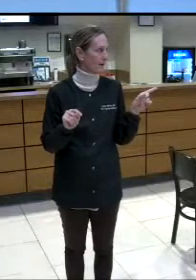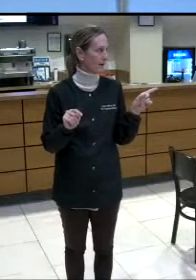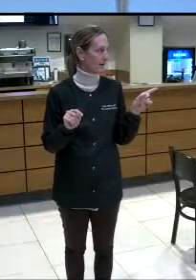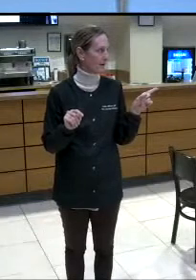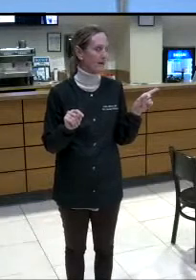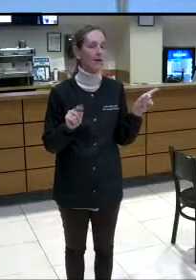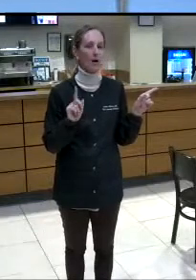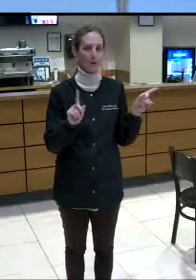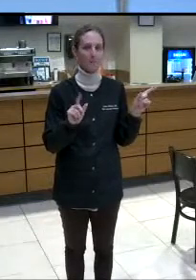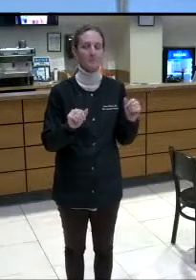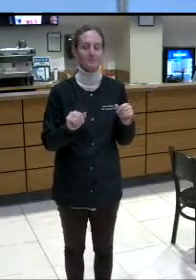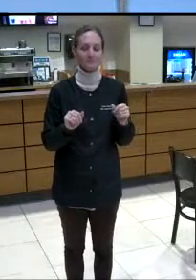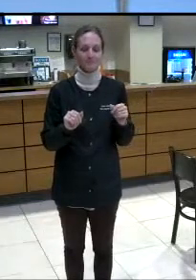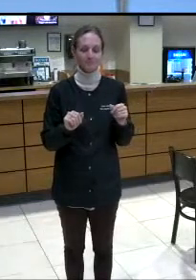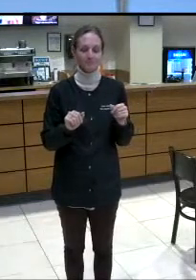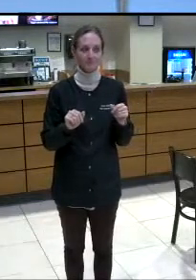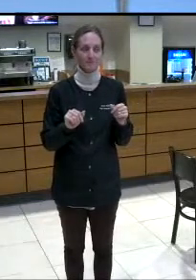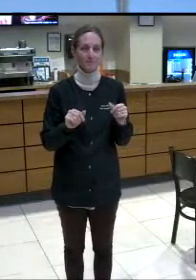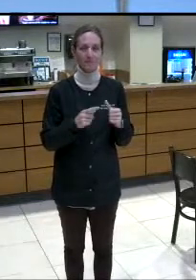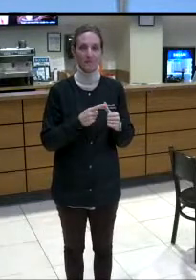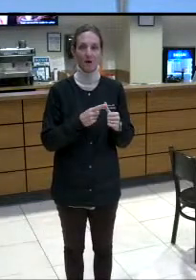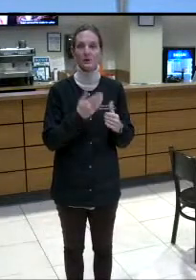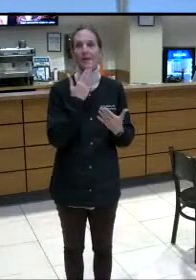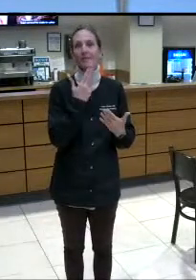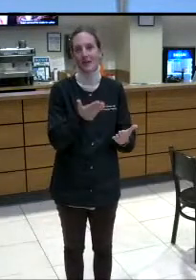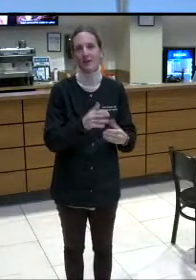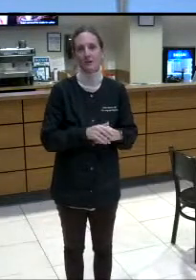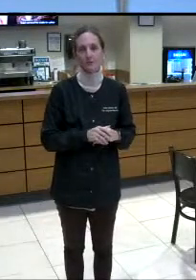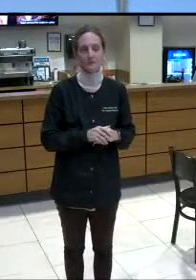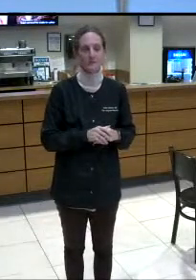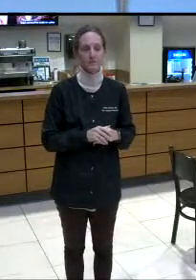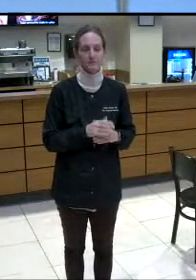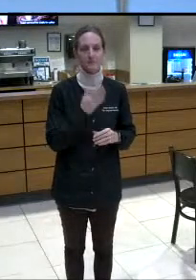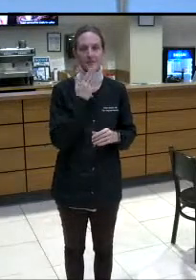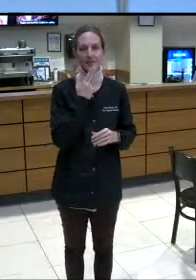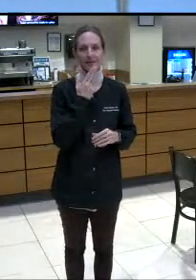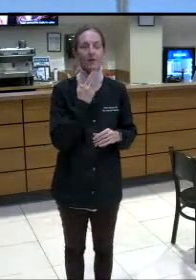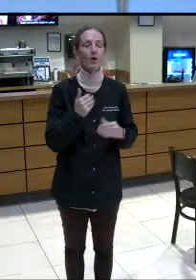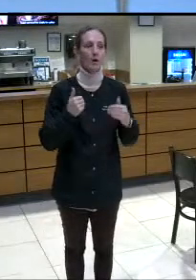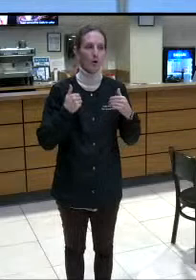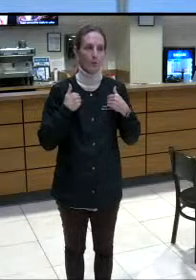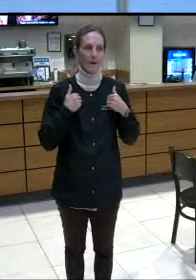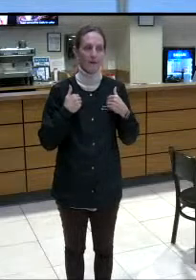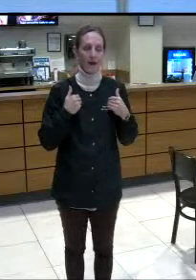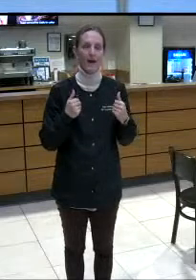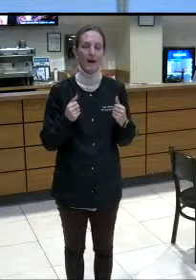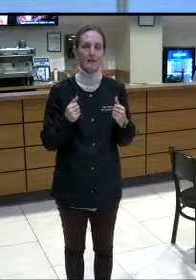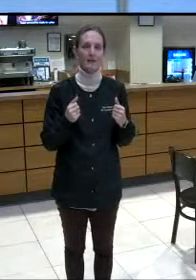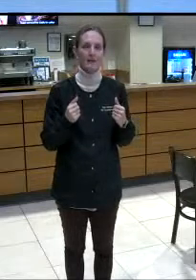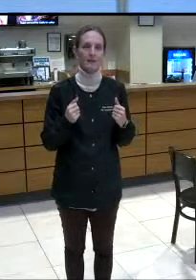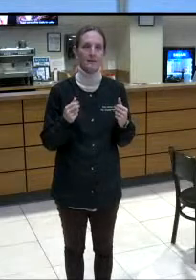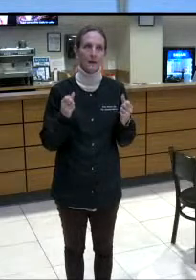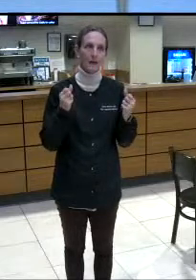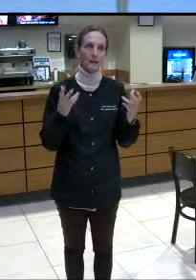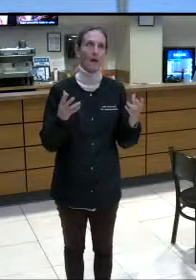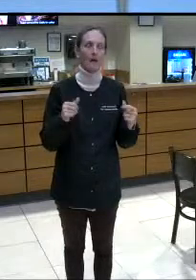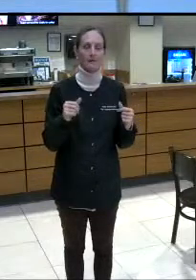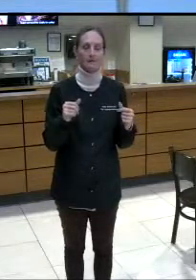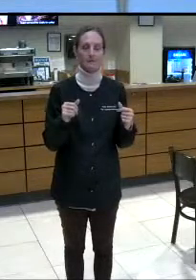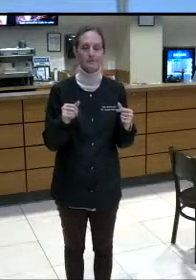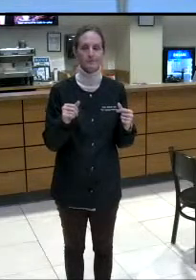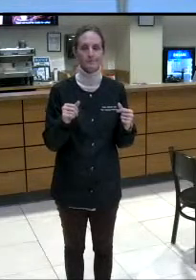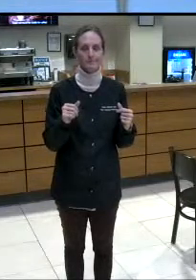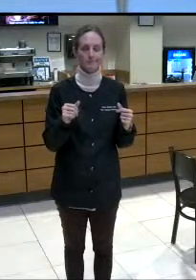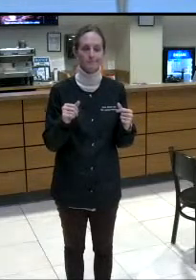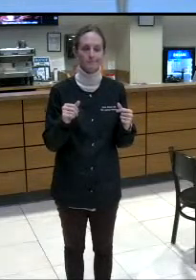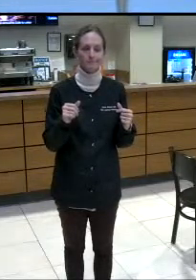First I want to say thank you. There's been tremendous, I think, attention spent towards just